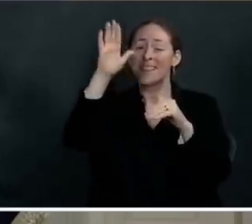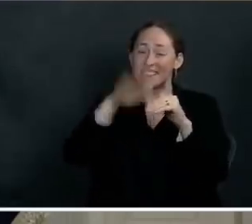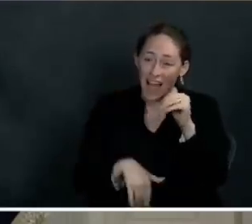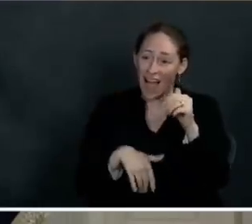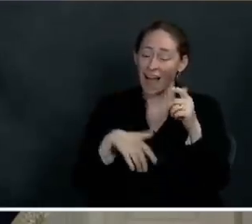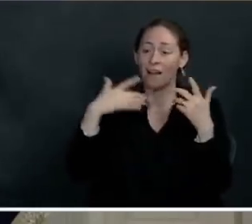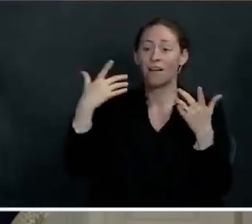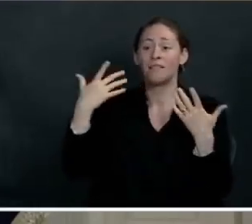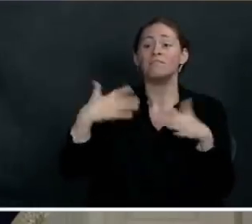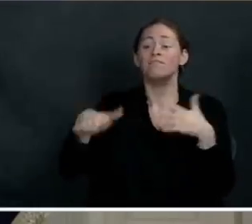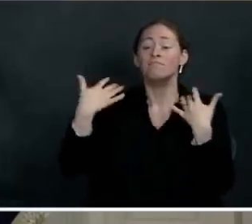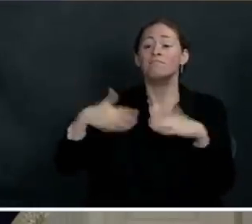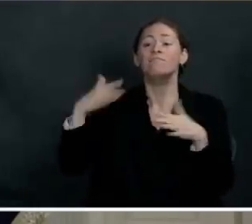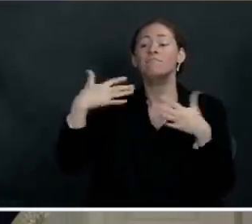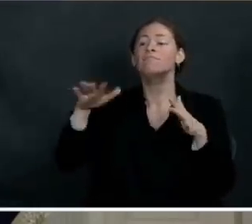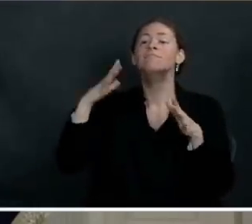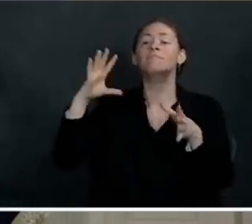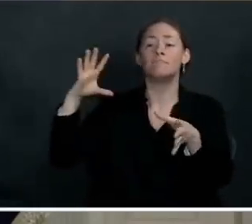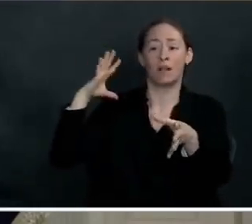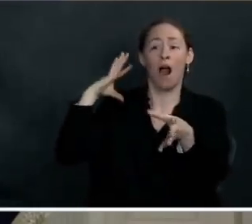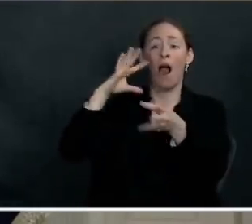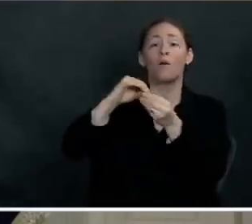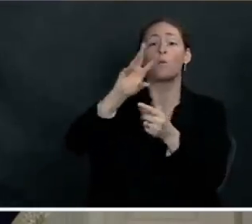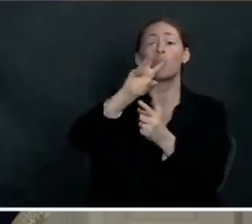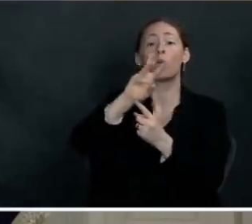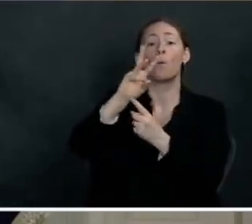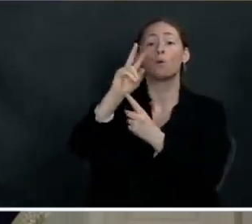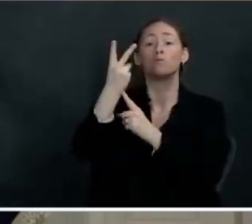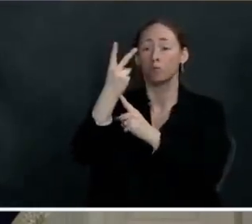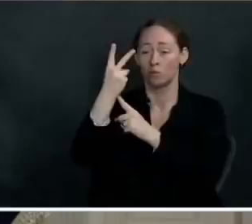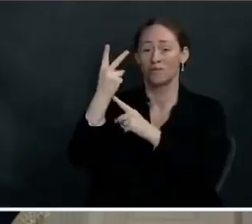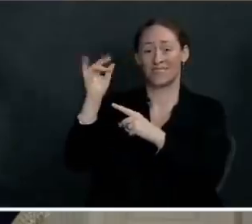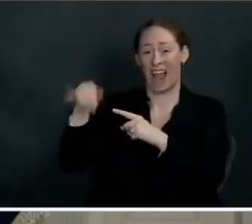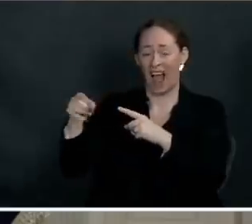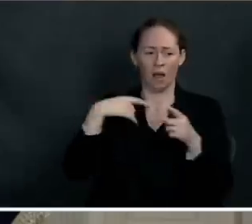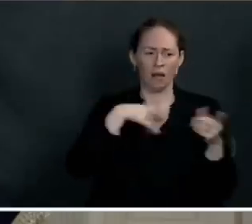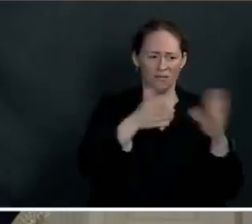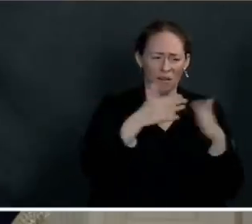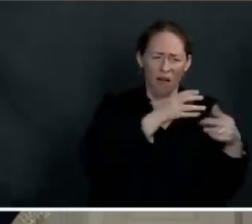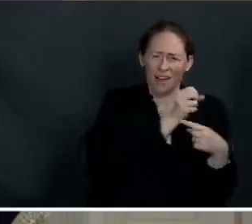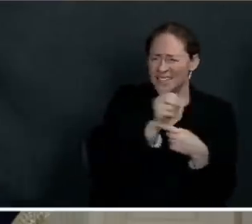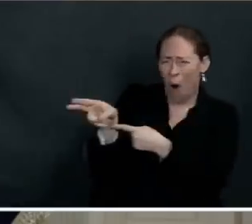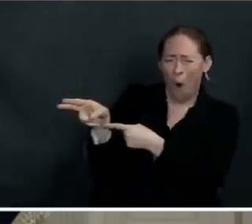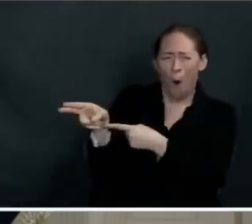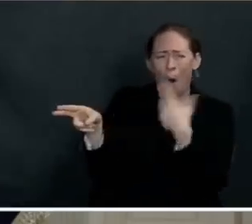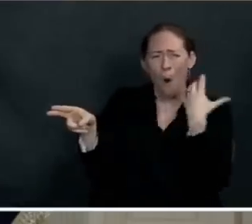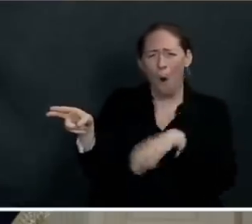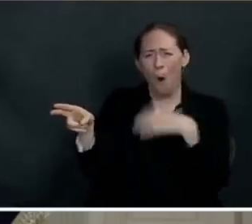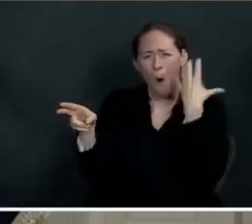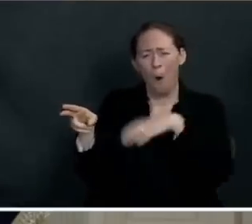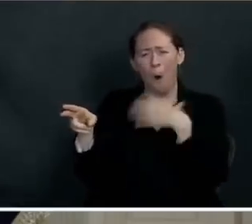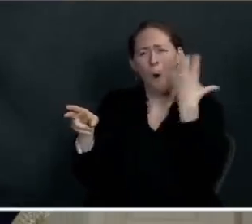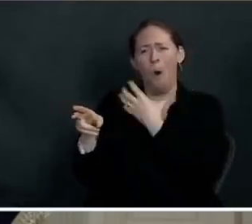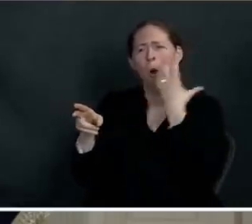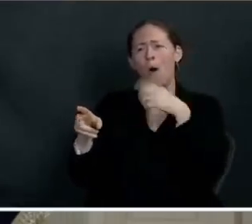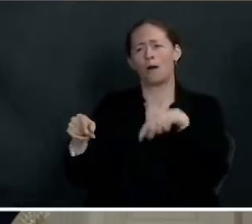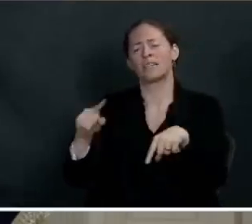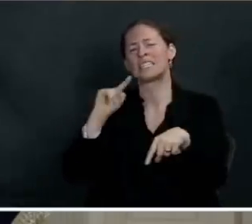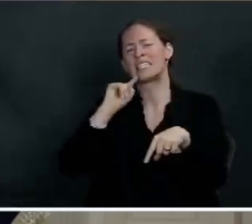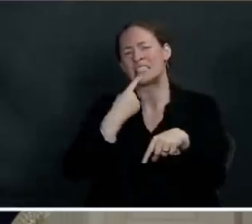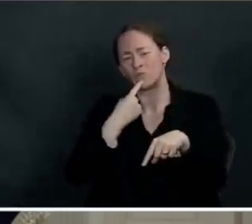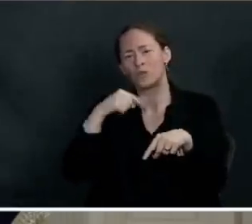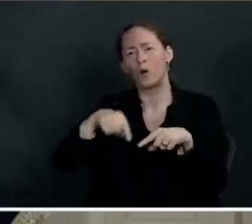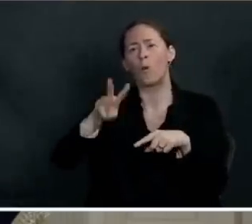all the Americans who died in World War II. This is a wartime undertaking. It's not hyperbole. And as such,